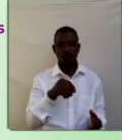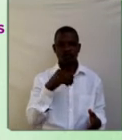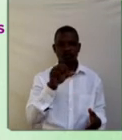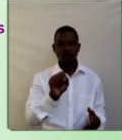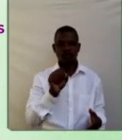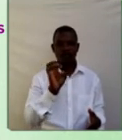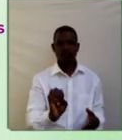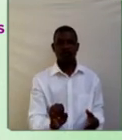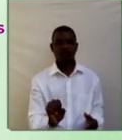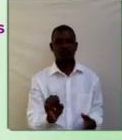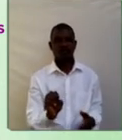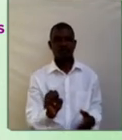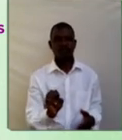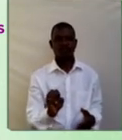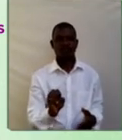WHOSE.